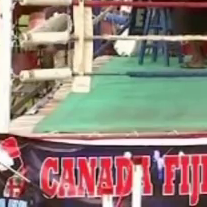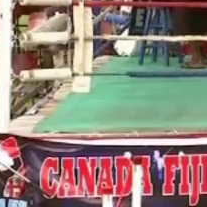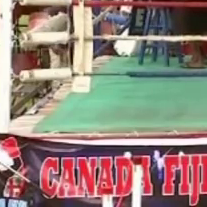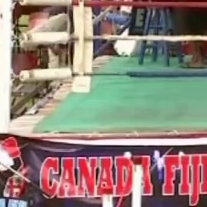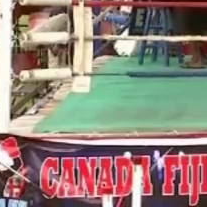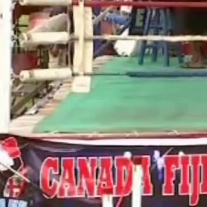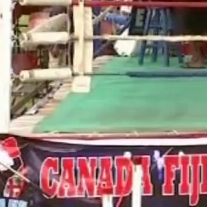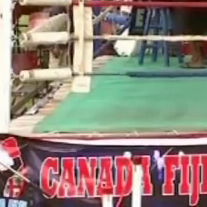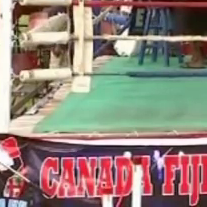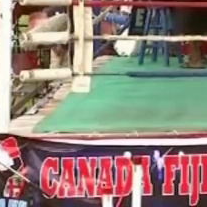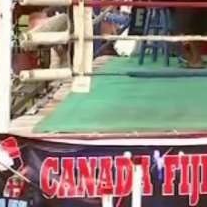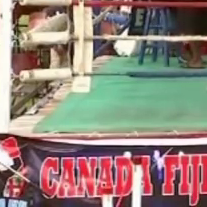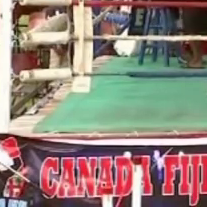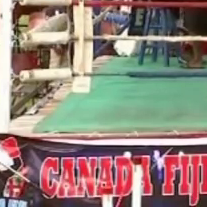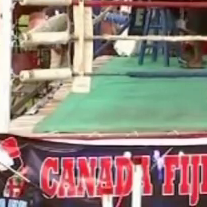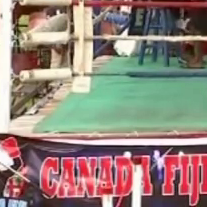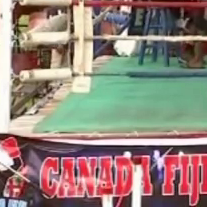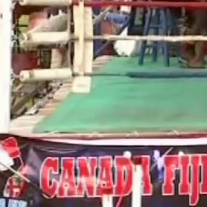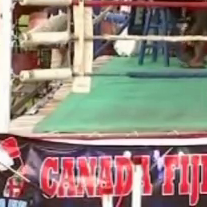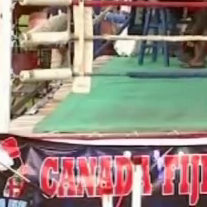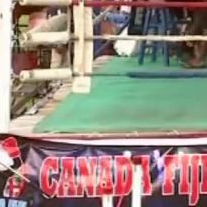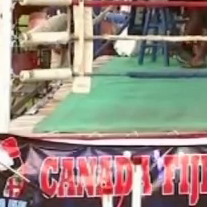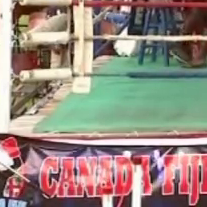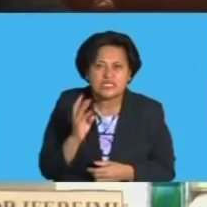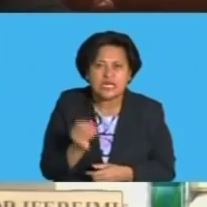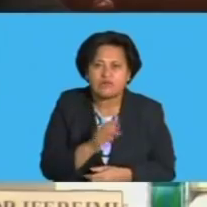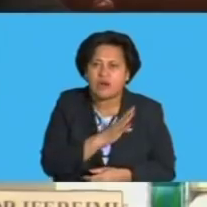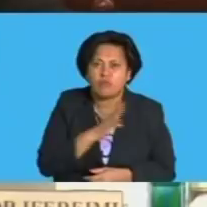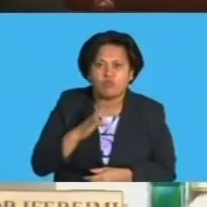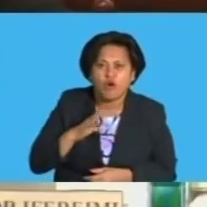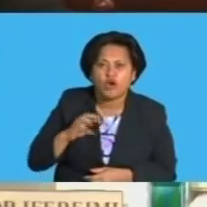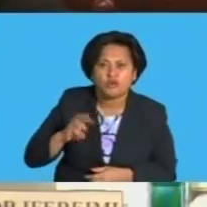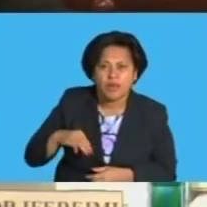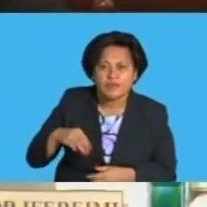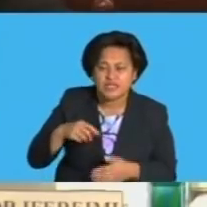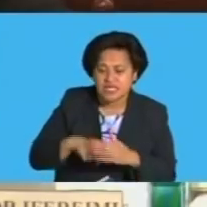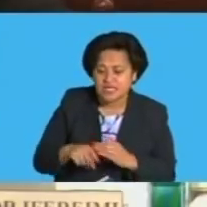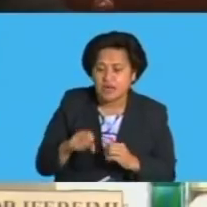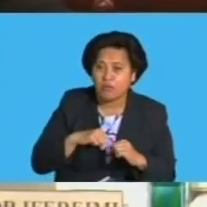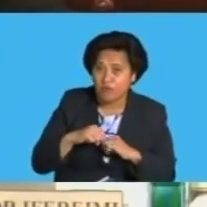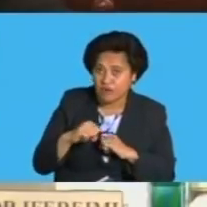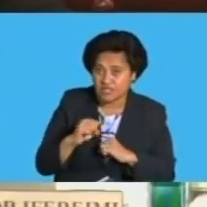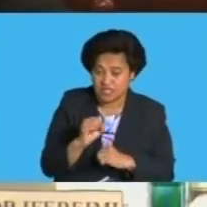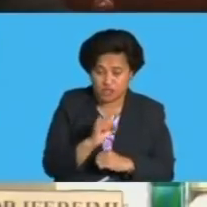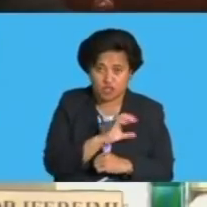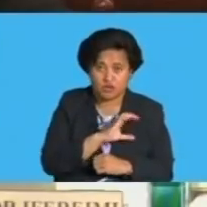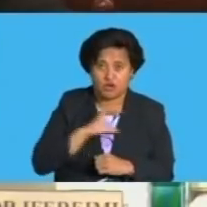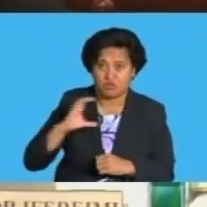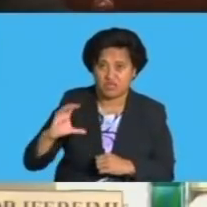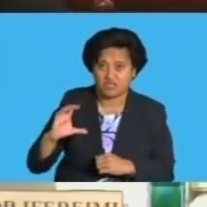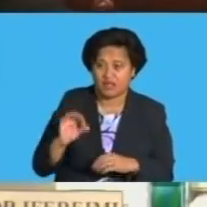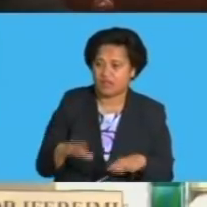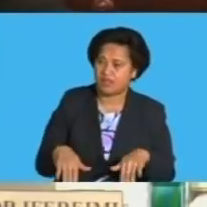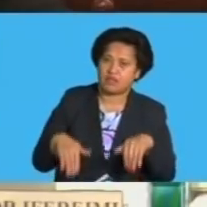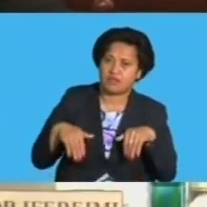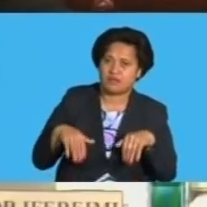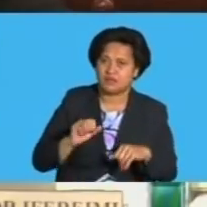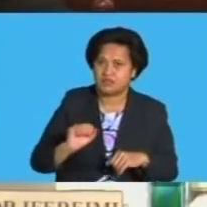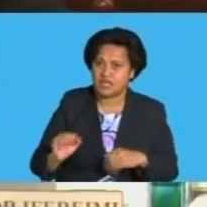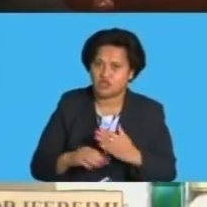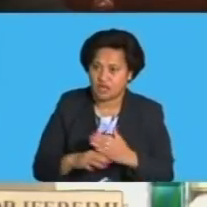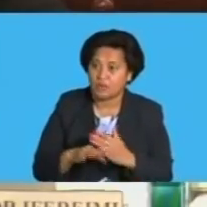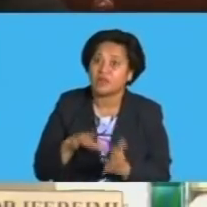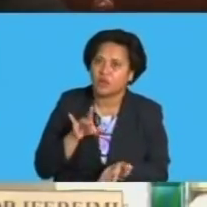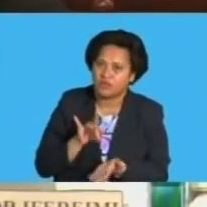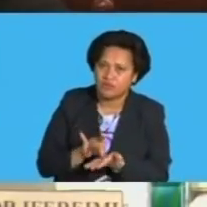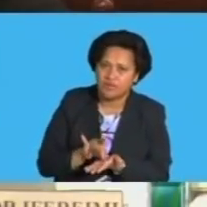Unfortunately, we have some board members on the Boxing Commission who are not doing their job, and definitely they'll be